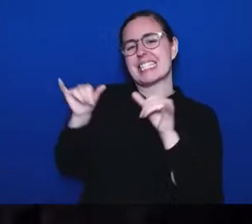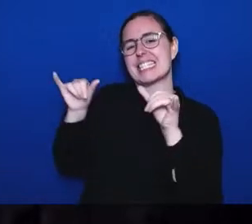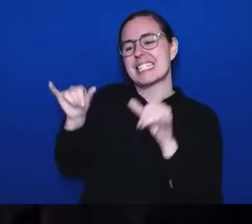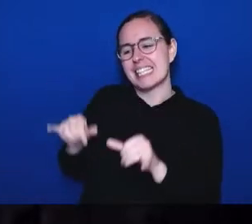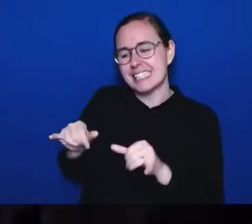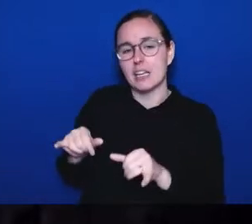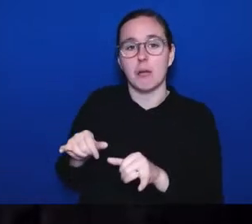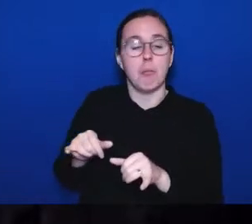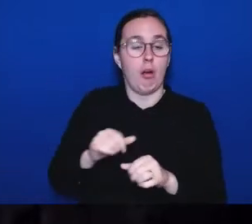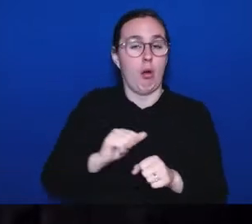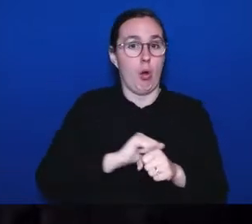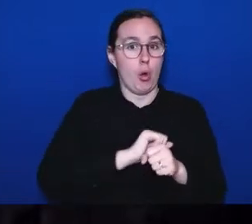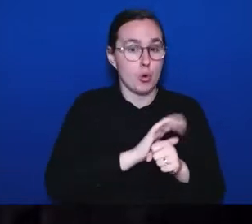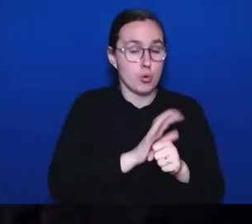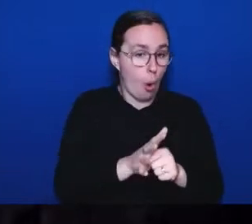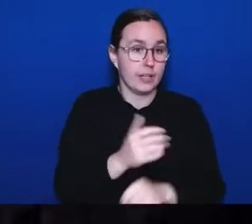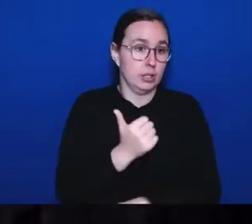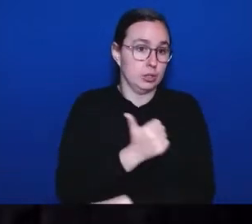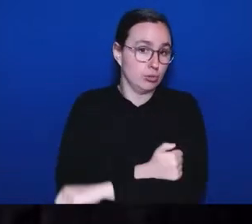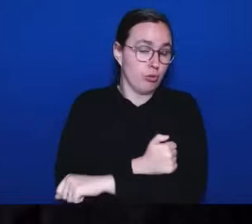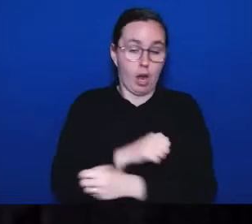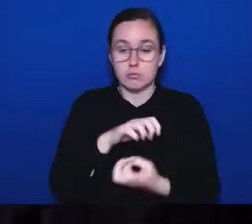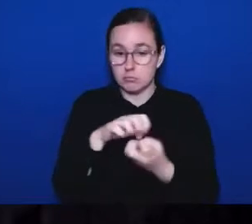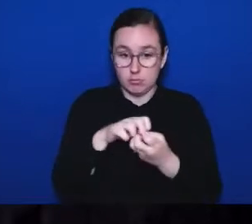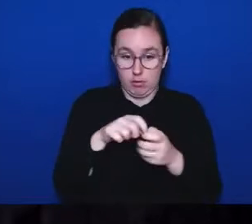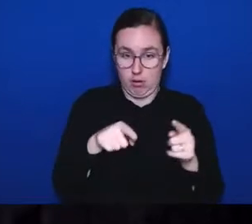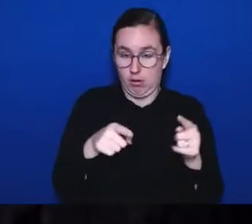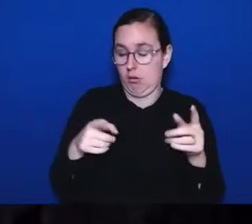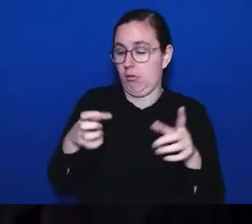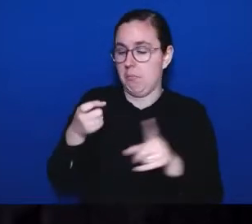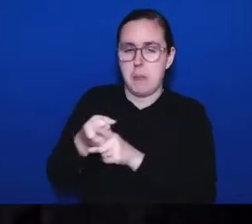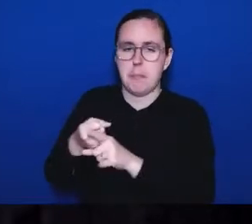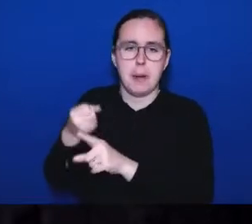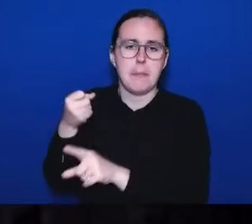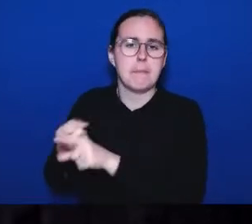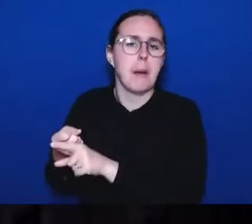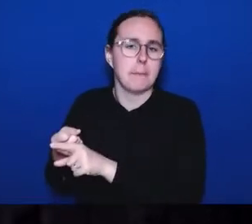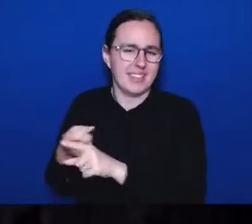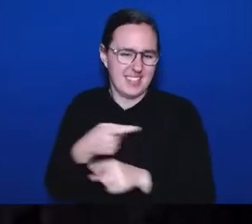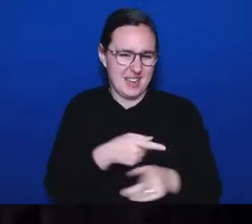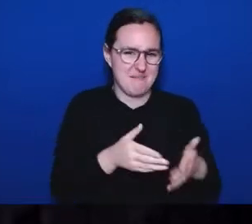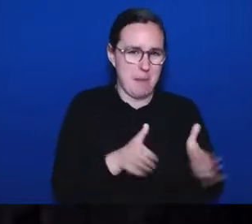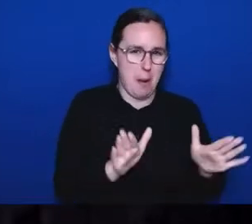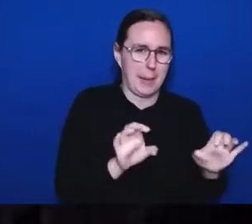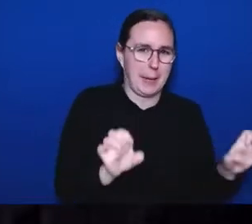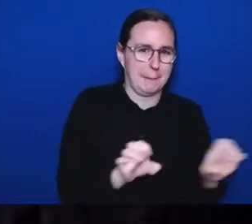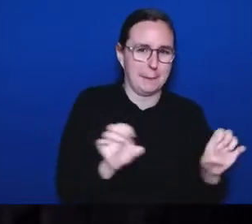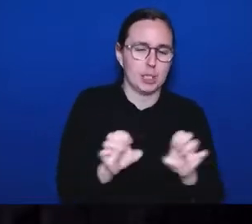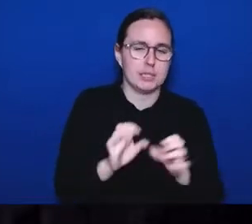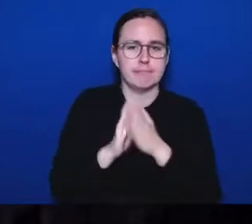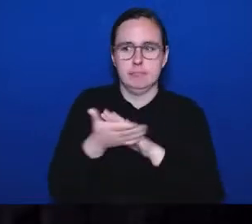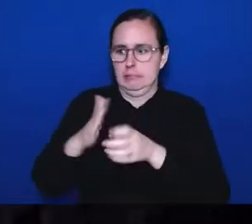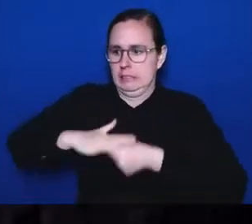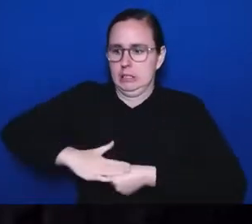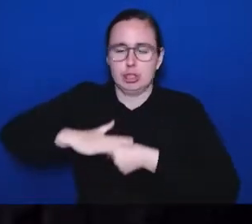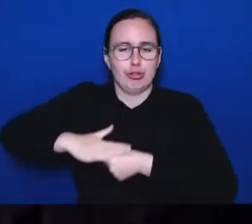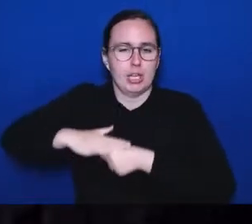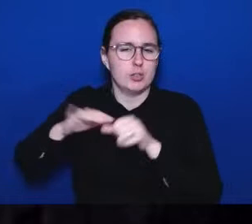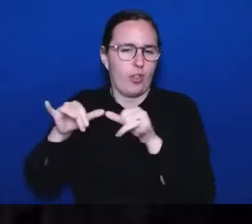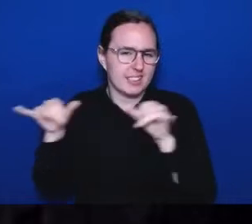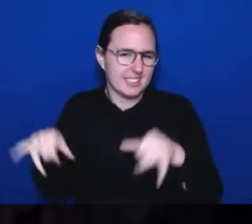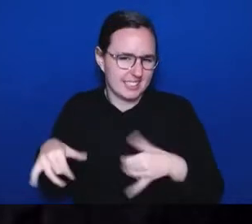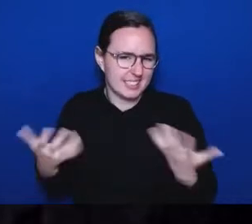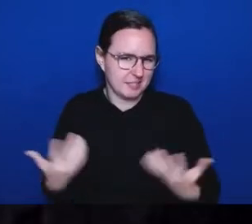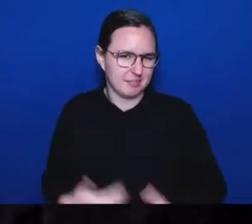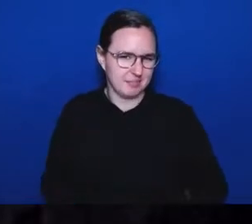emergencies. So we have to continue to do that work. In some communities, this agreement will be very helpful. In other communities where the issue around the emergency room is not doctors but